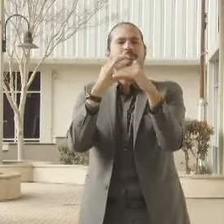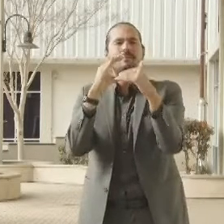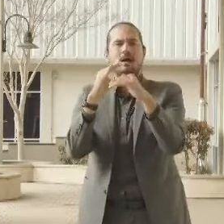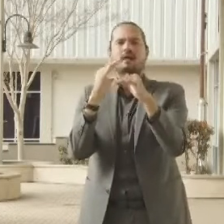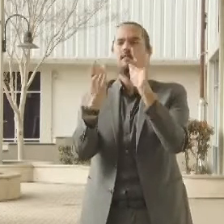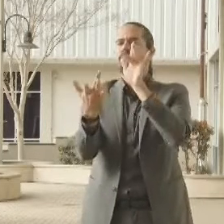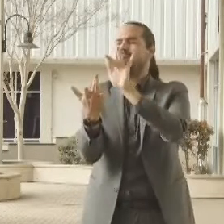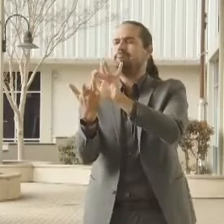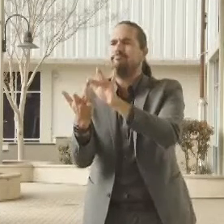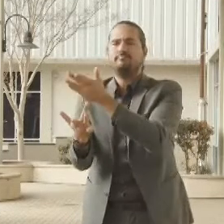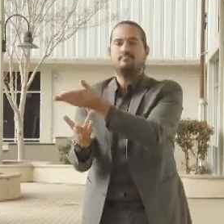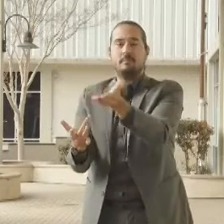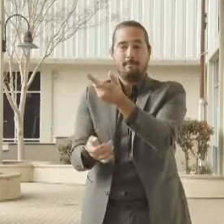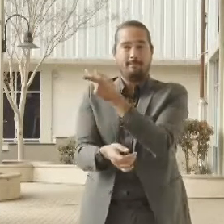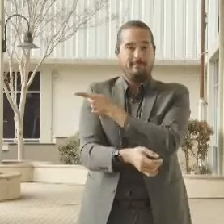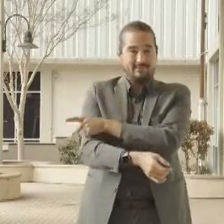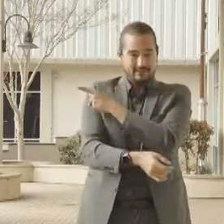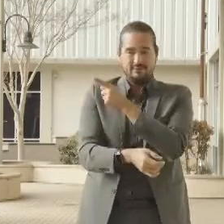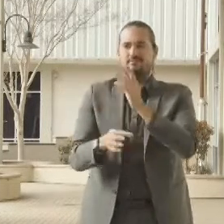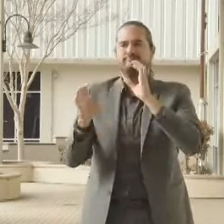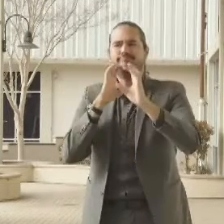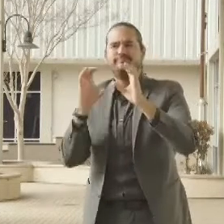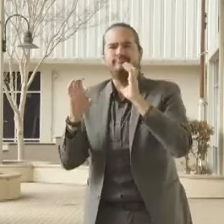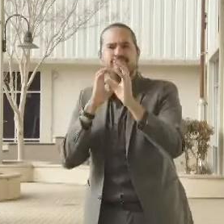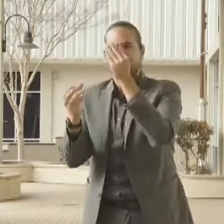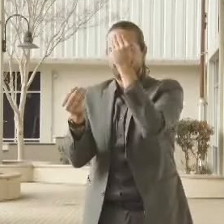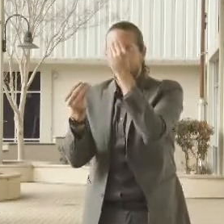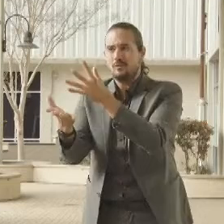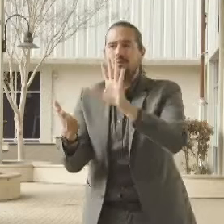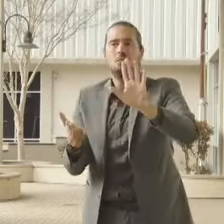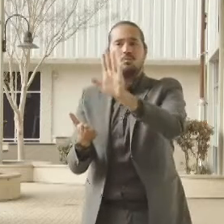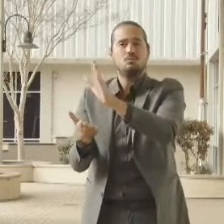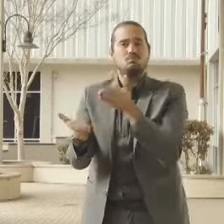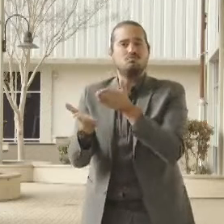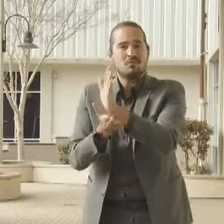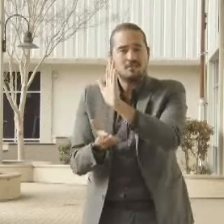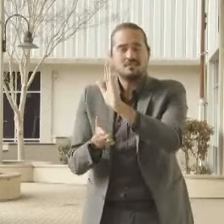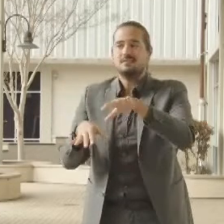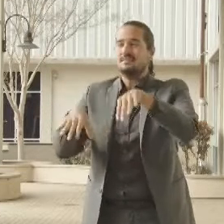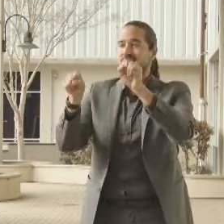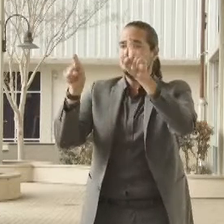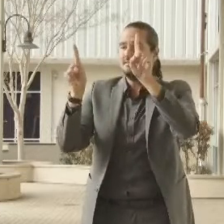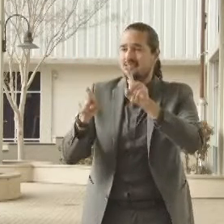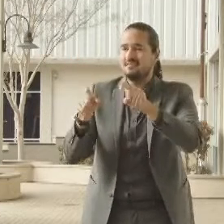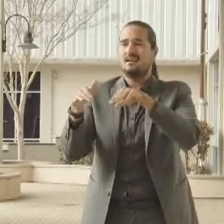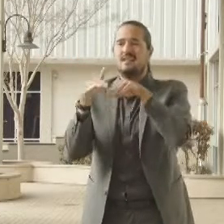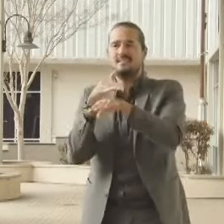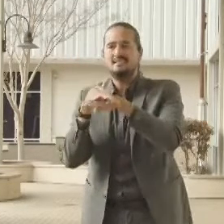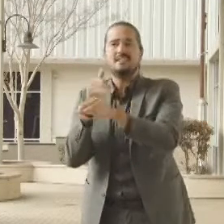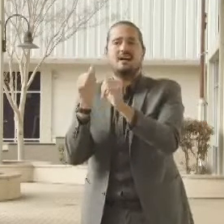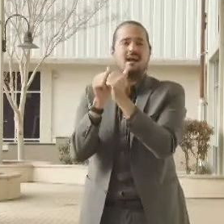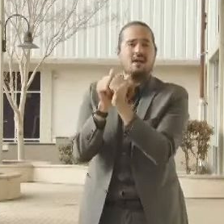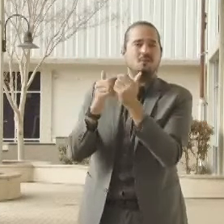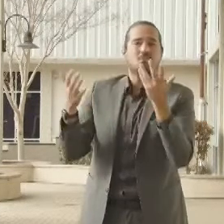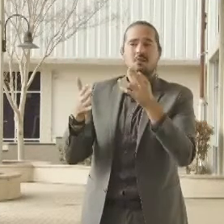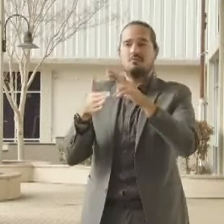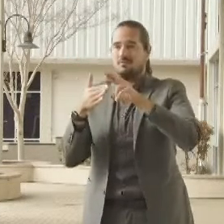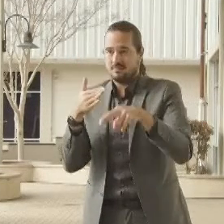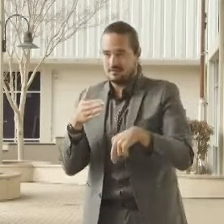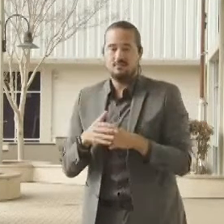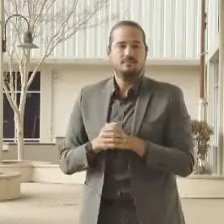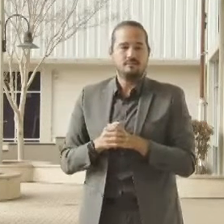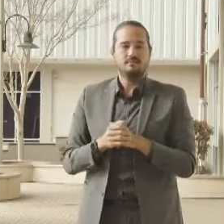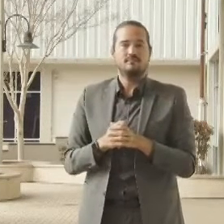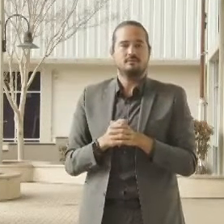the rights of those patients under the revised testing order. So again, most of the requirements remain